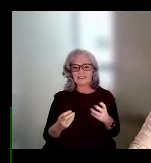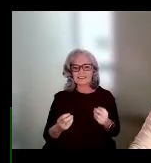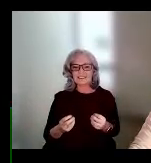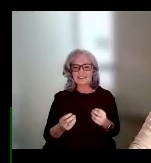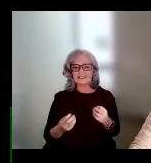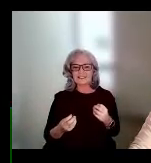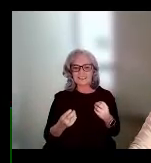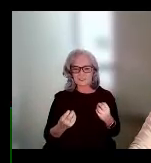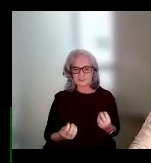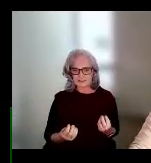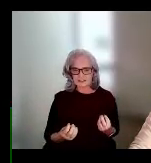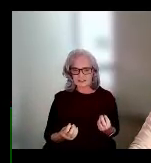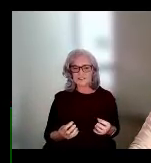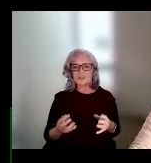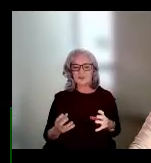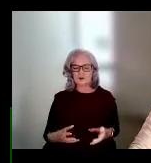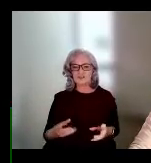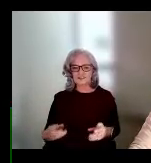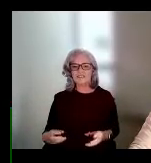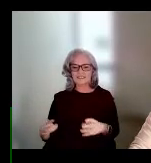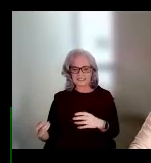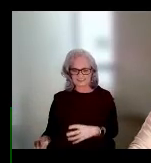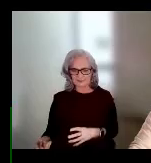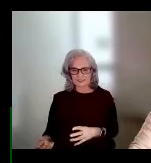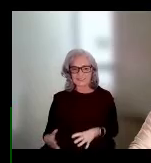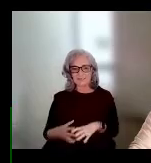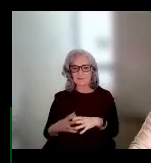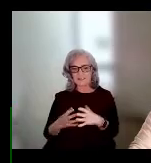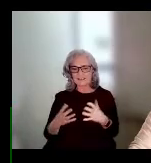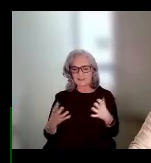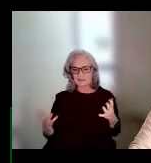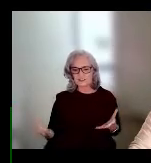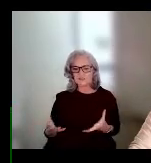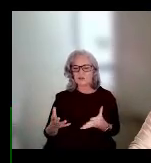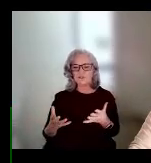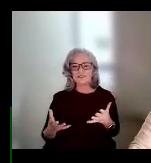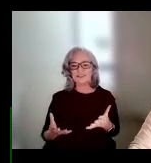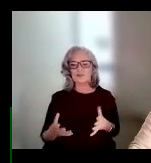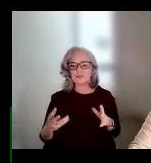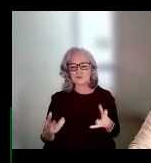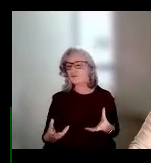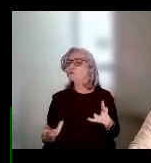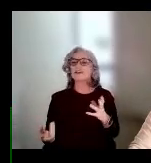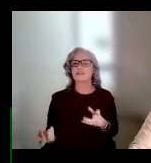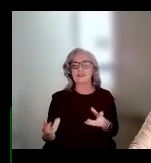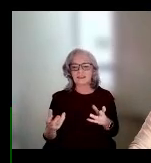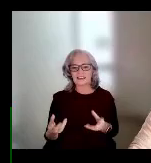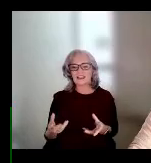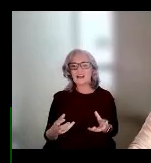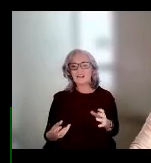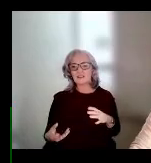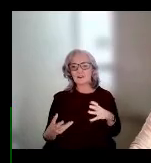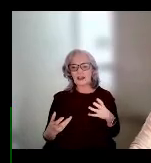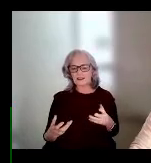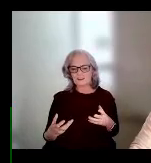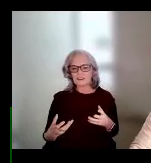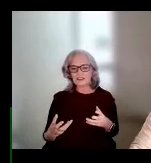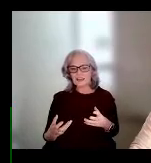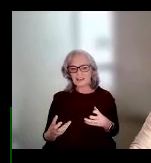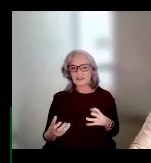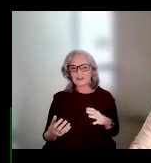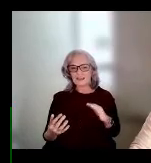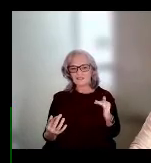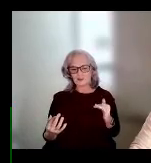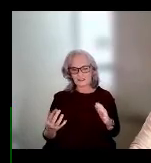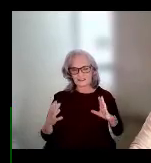how excellence is actually experienced, not just delivered. It's something that you need to feel for yourself. So when you're looking at the care that you're